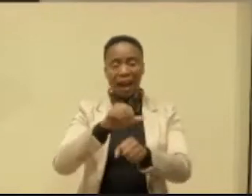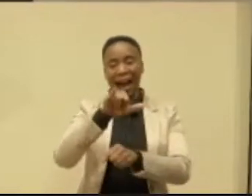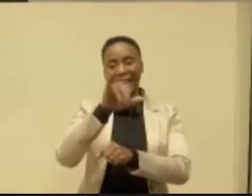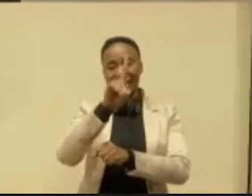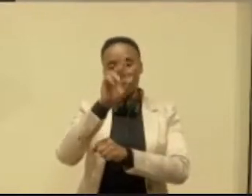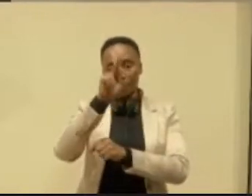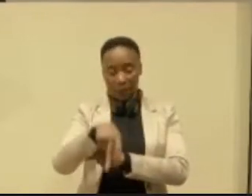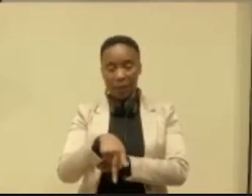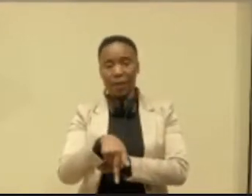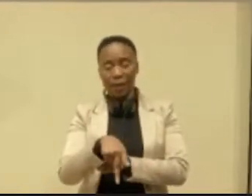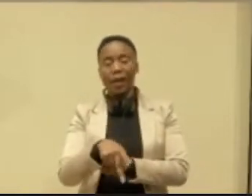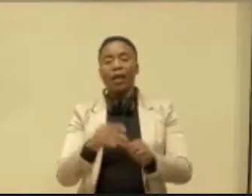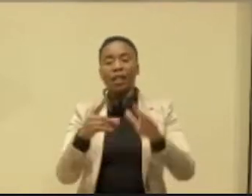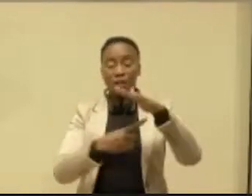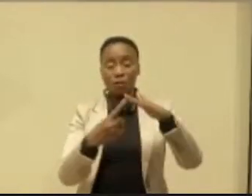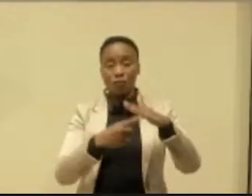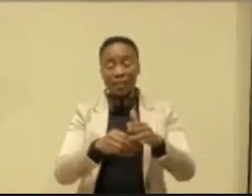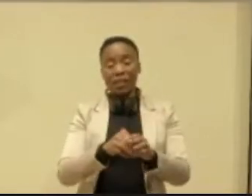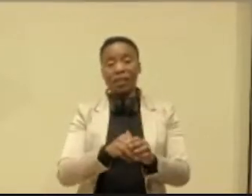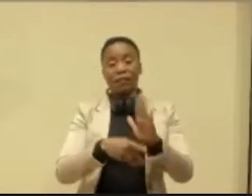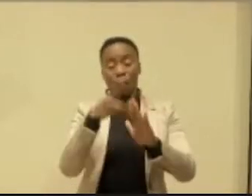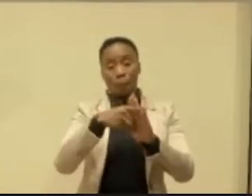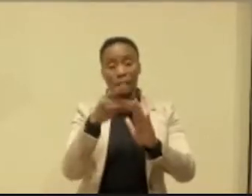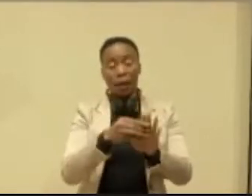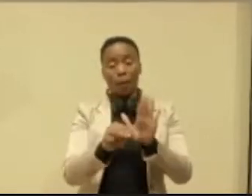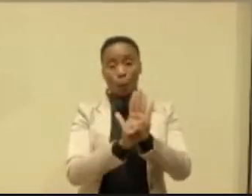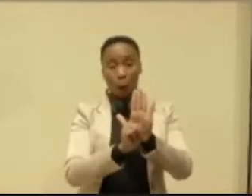developmental model plan